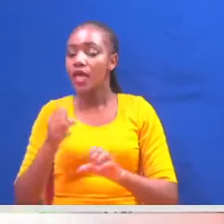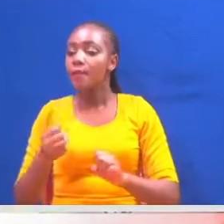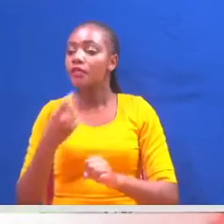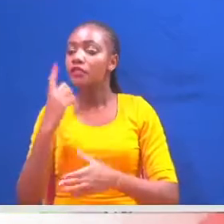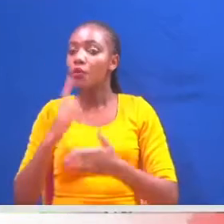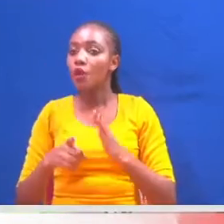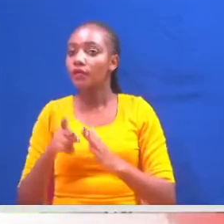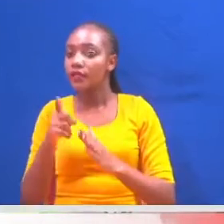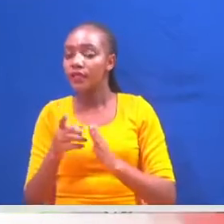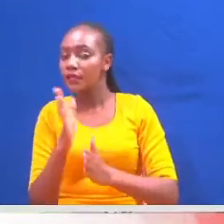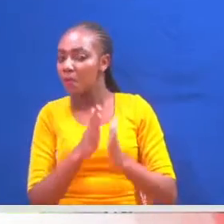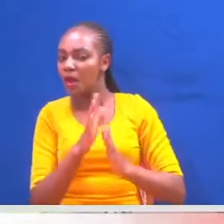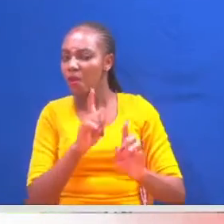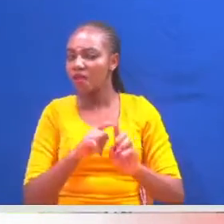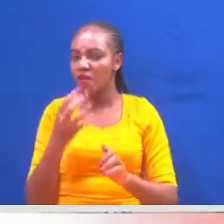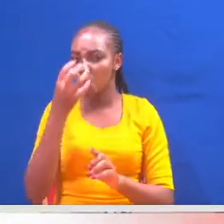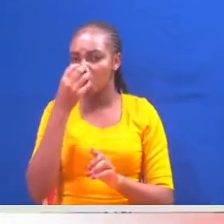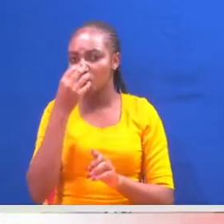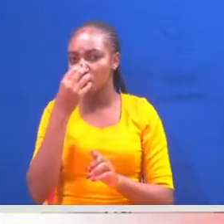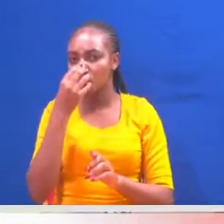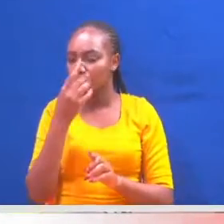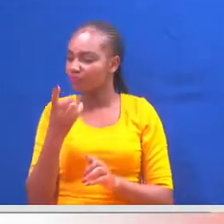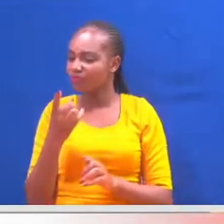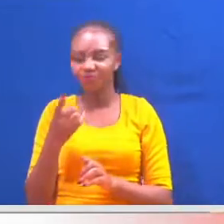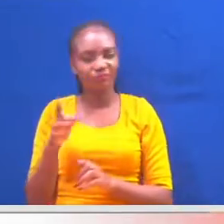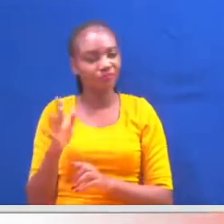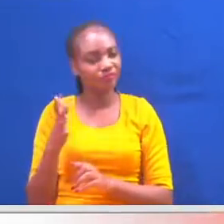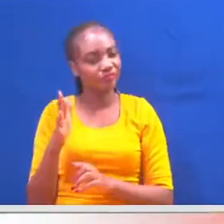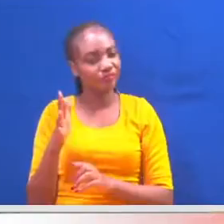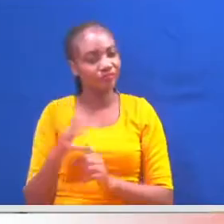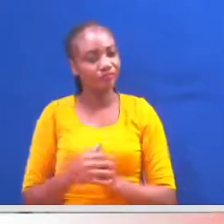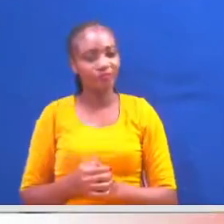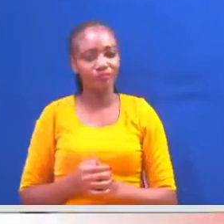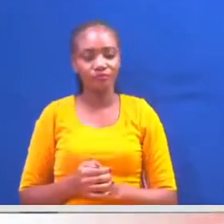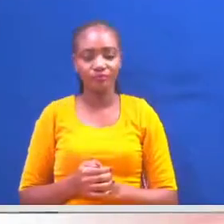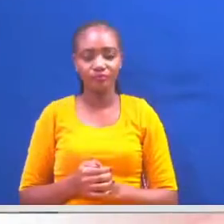model propagated by Ruto is just hot air.